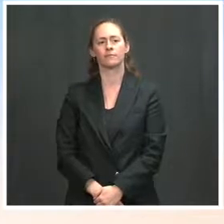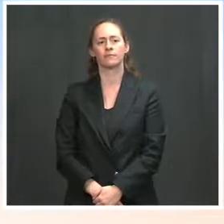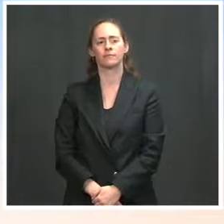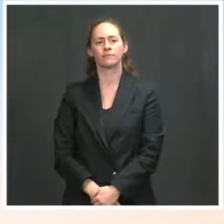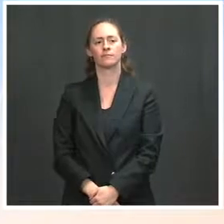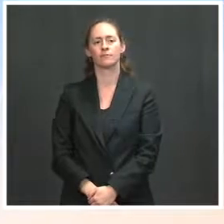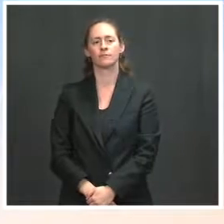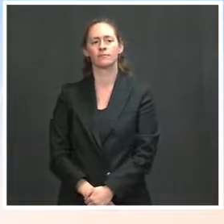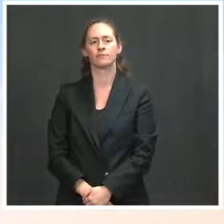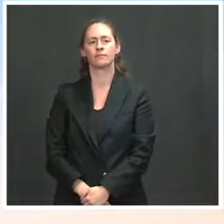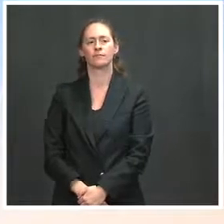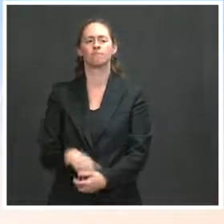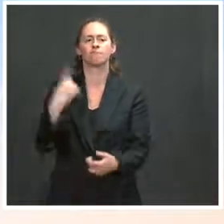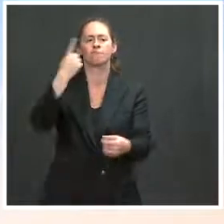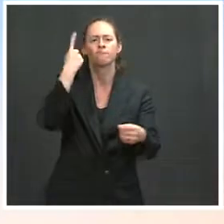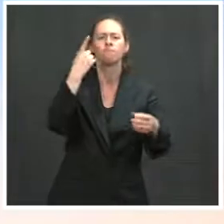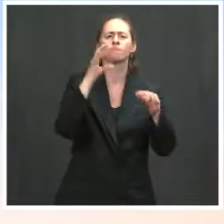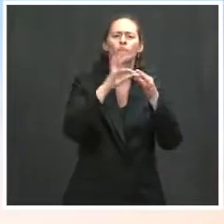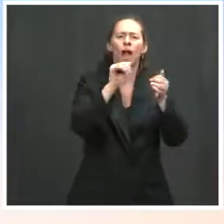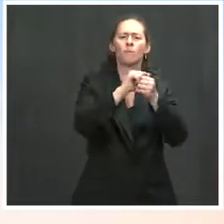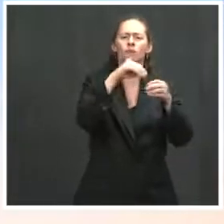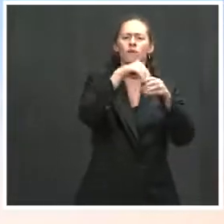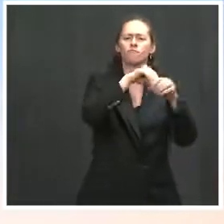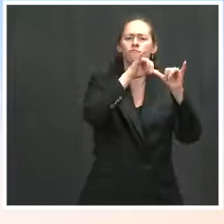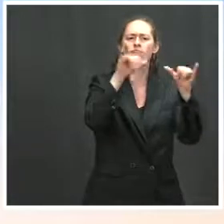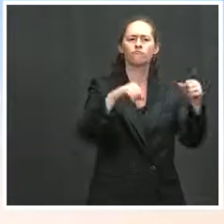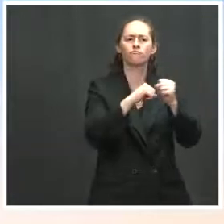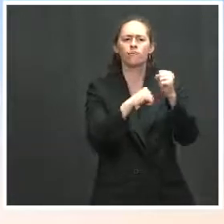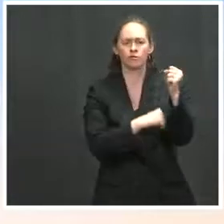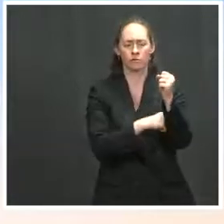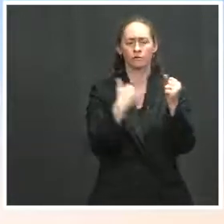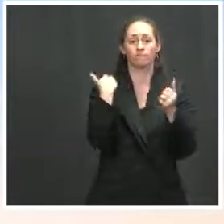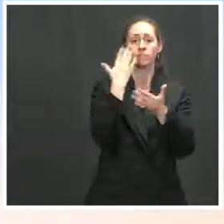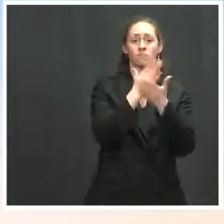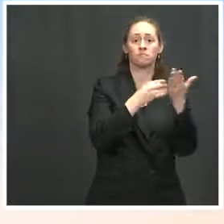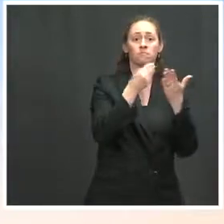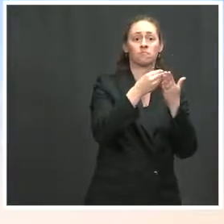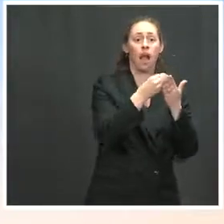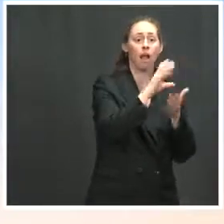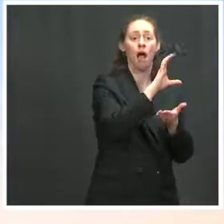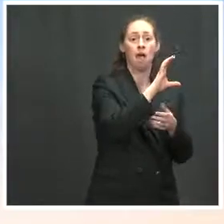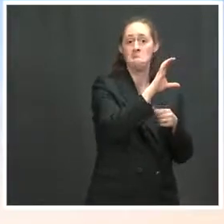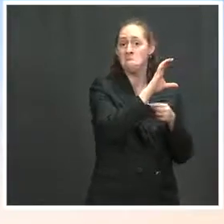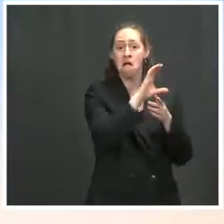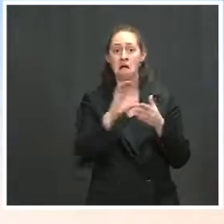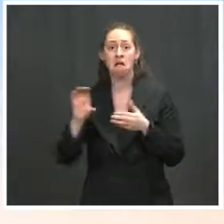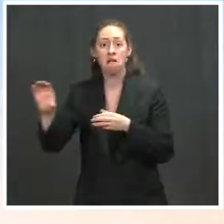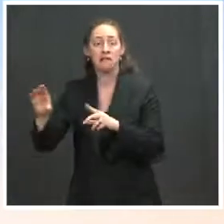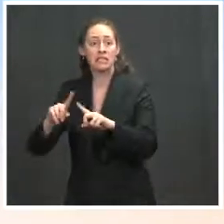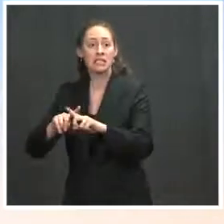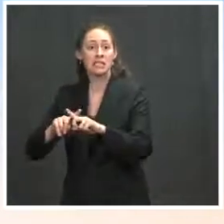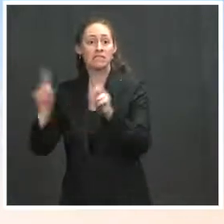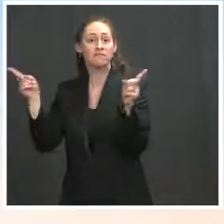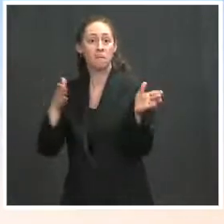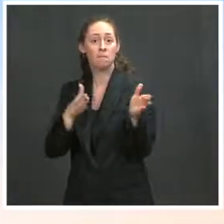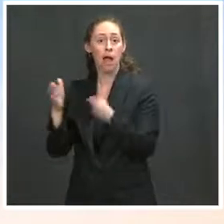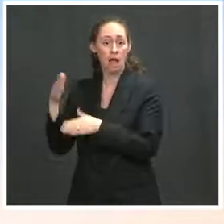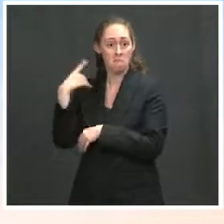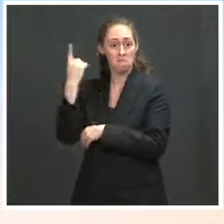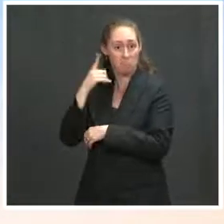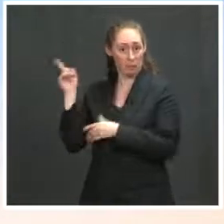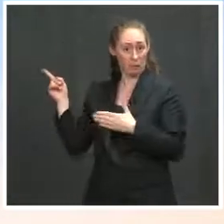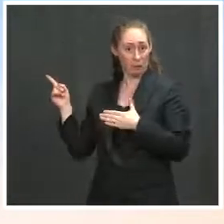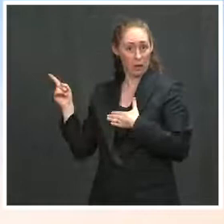pay for here. Does the administration think that's feasible? Is that something the president is willing to consider? So, Phil, as you know, we have not seen the